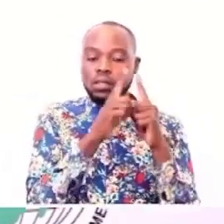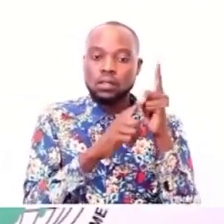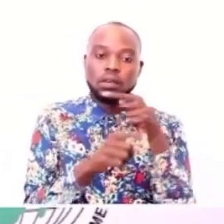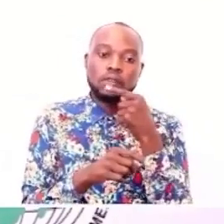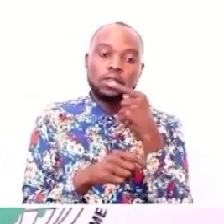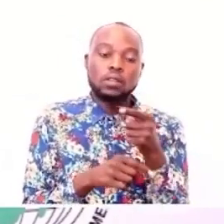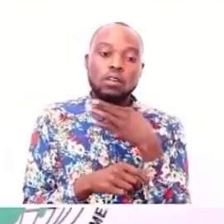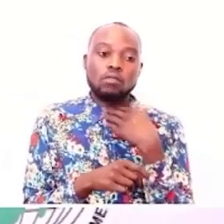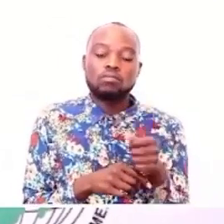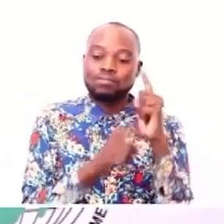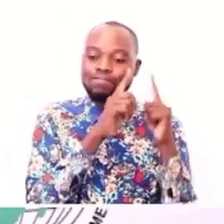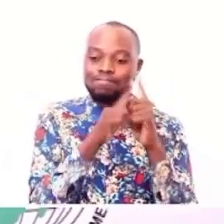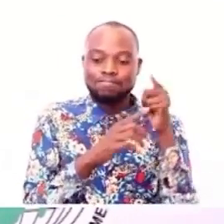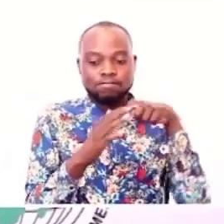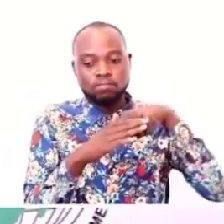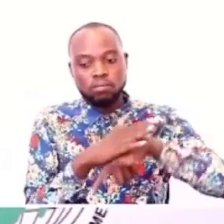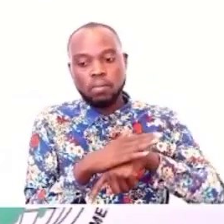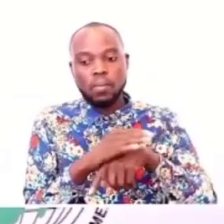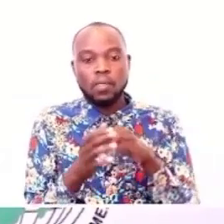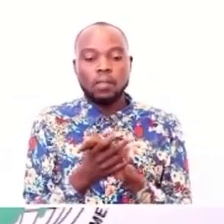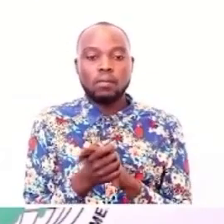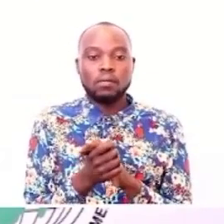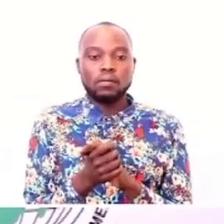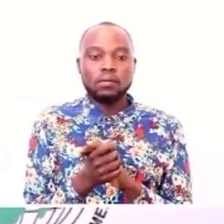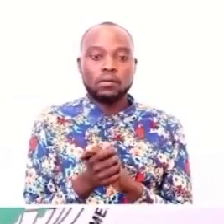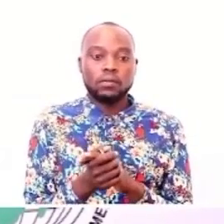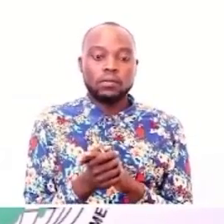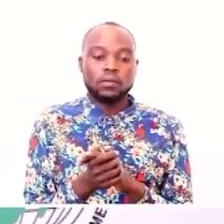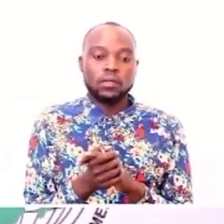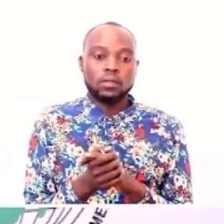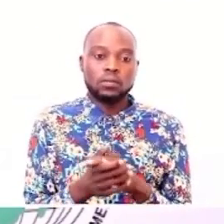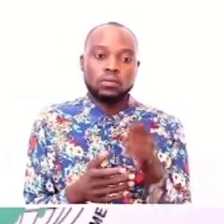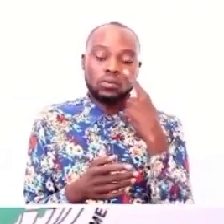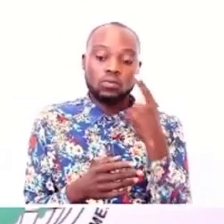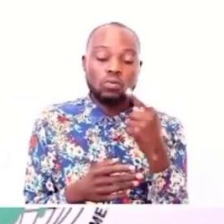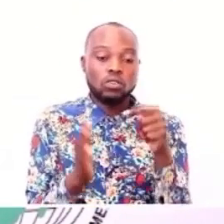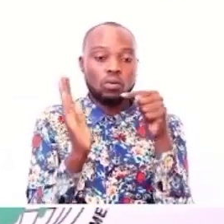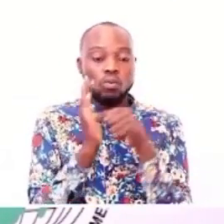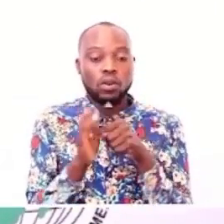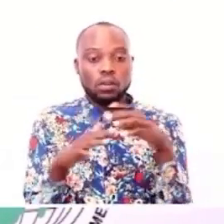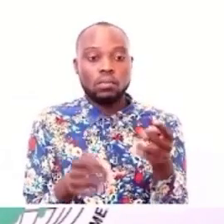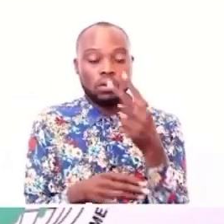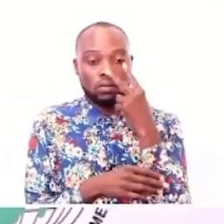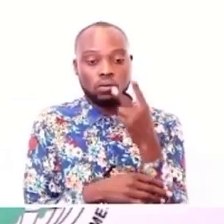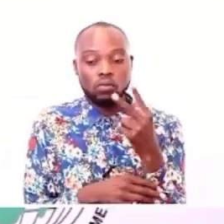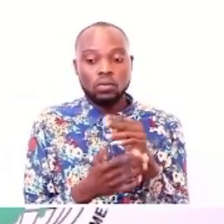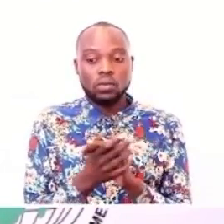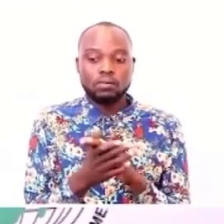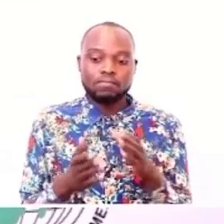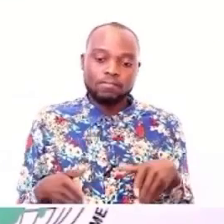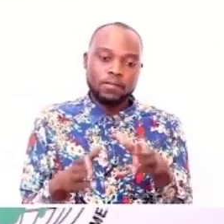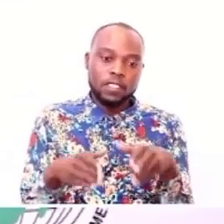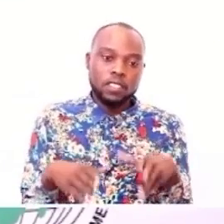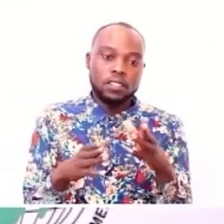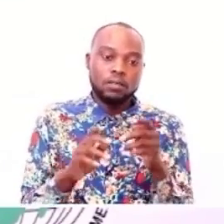we need to think a bit deeper. Can we look for a just middle point where we look for alternative